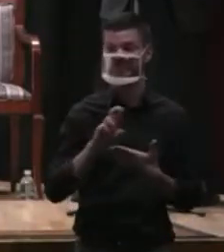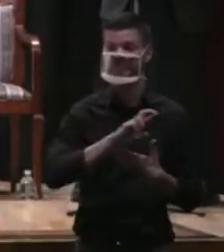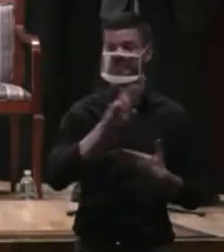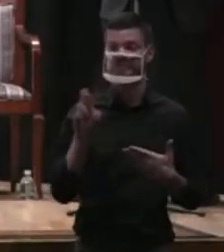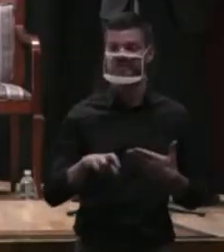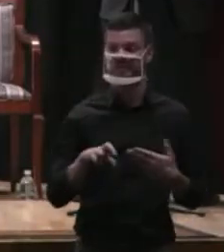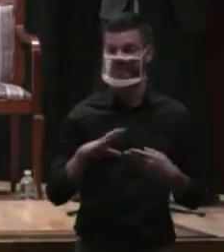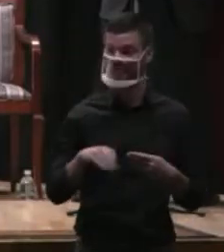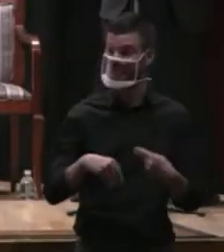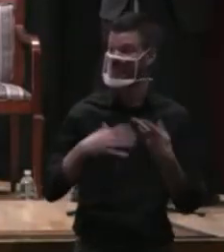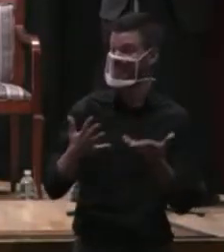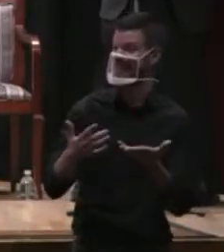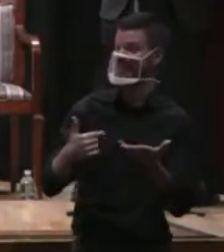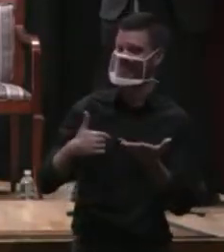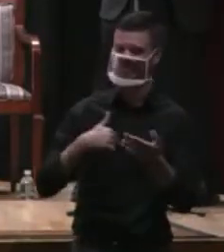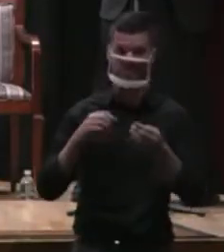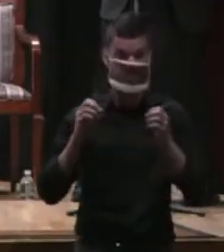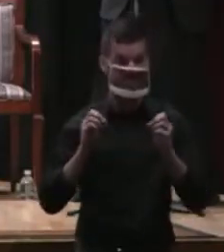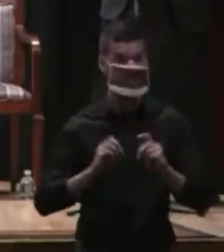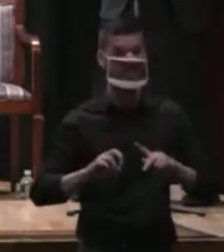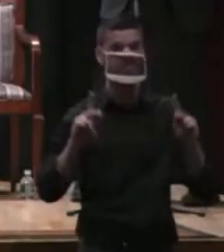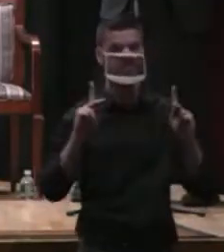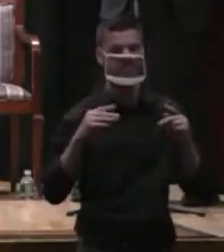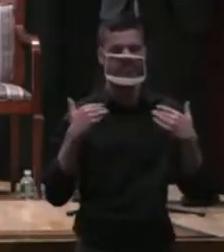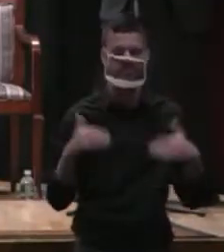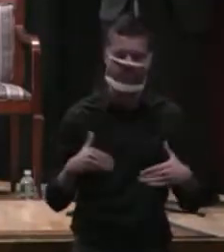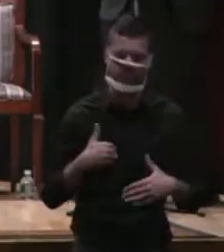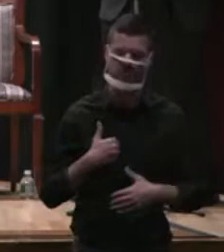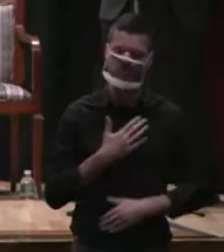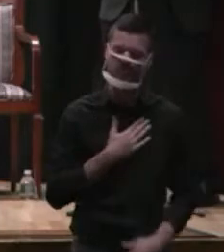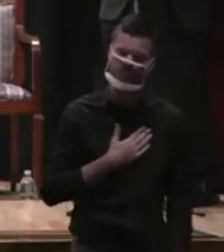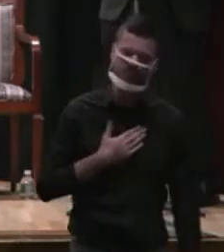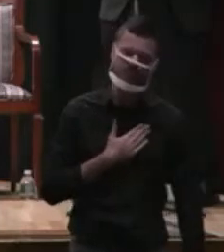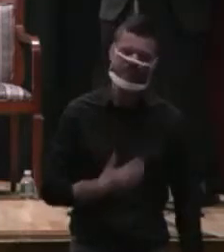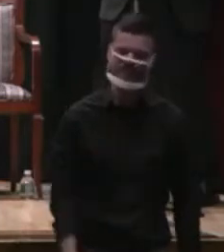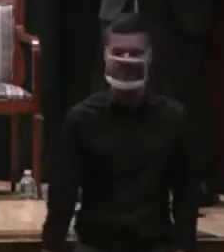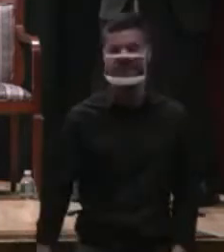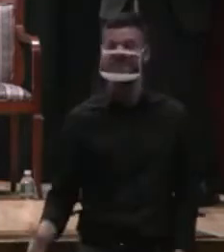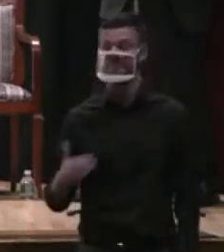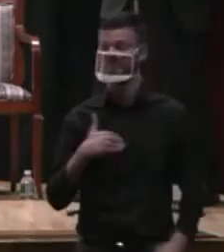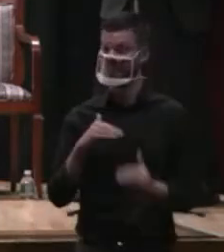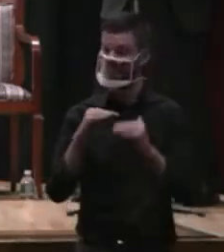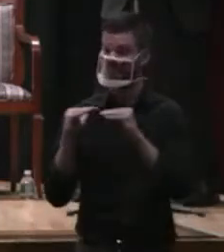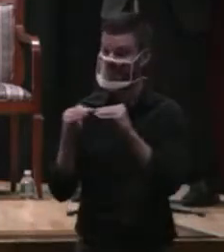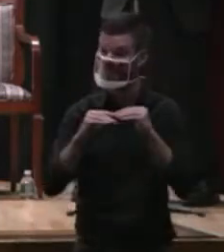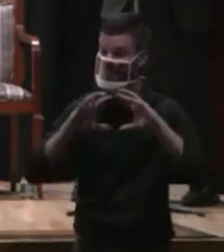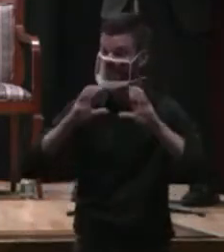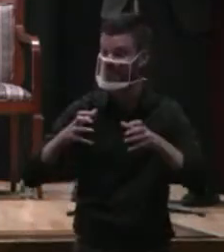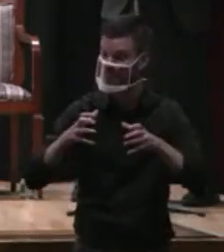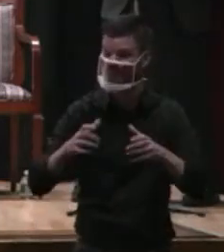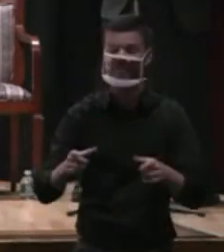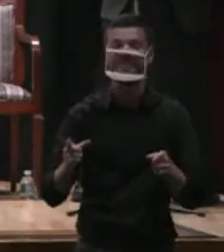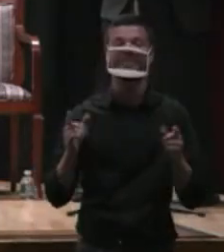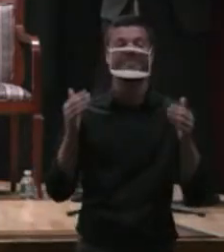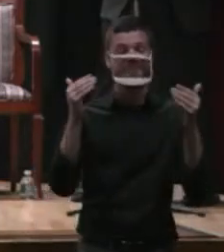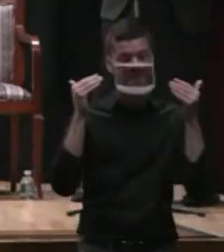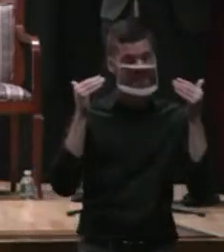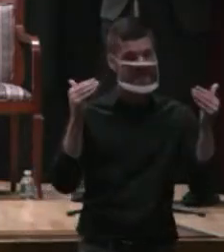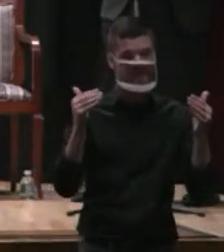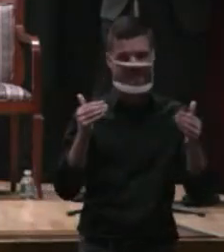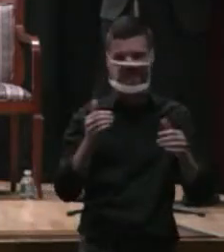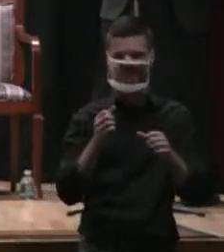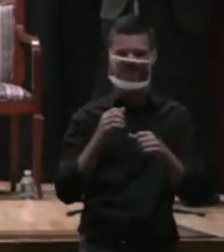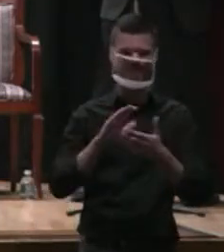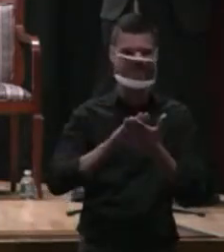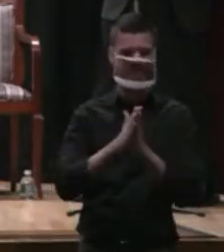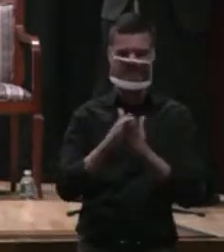for providing me with this opportunity. I greatly appreciate it. To my fellow cohort, let's go out there and make the world a